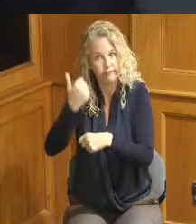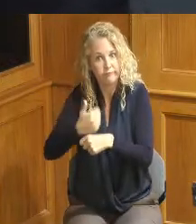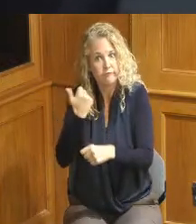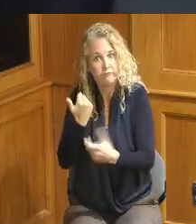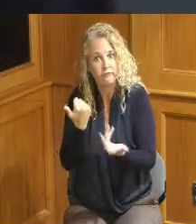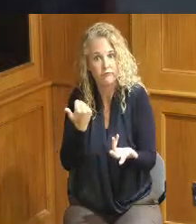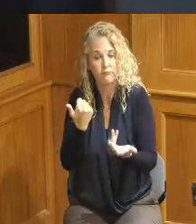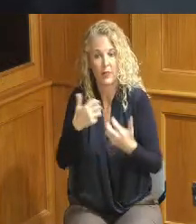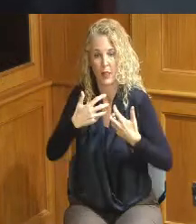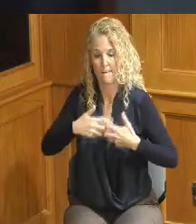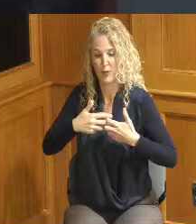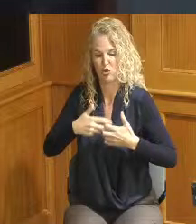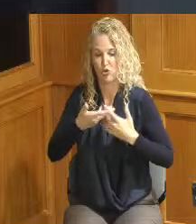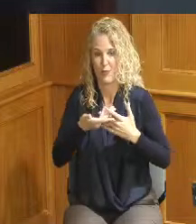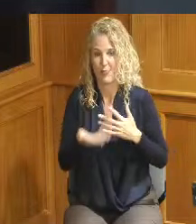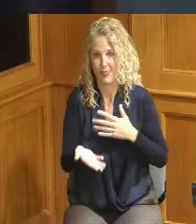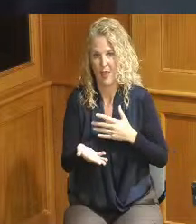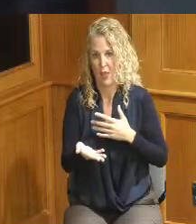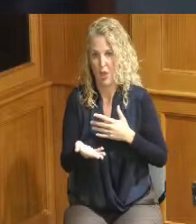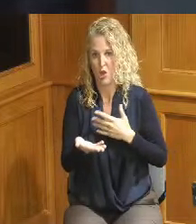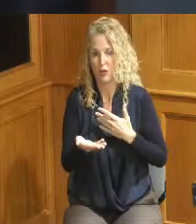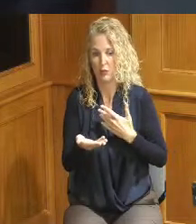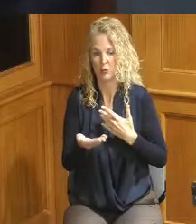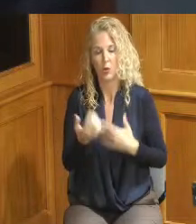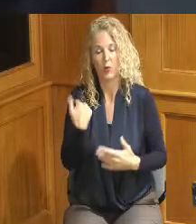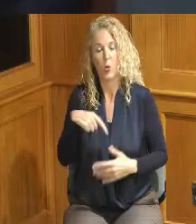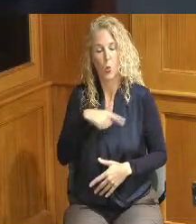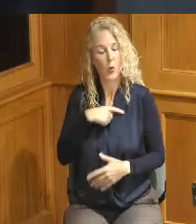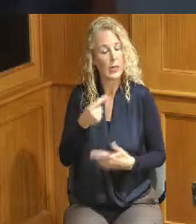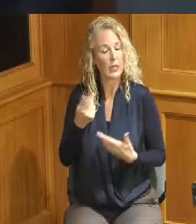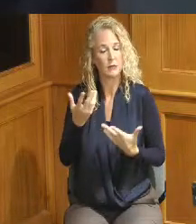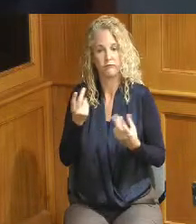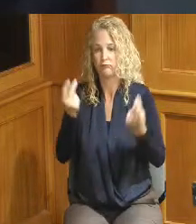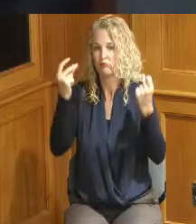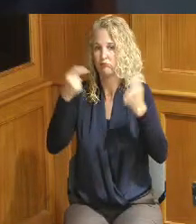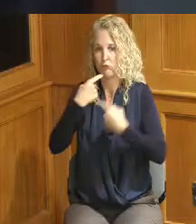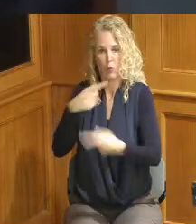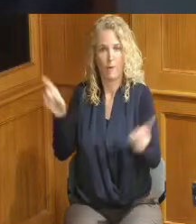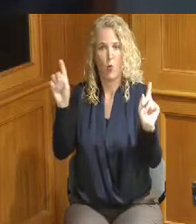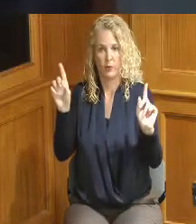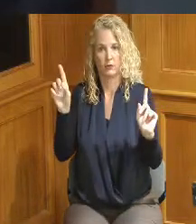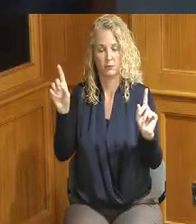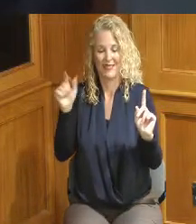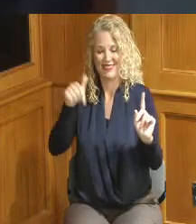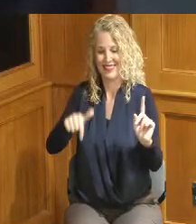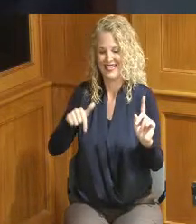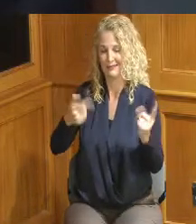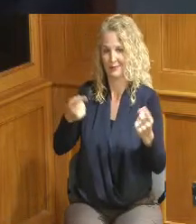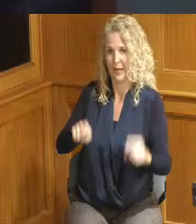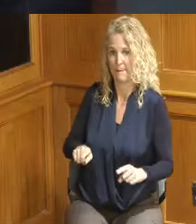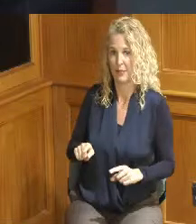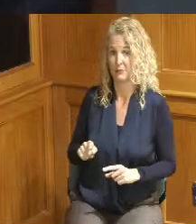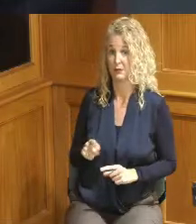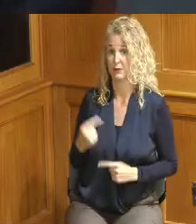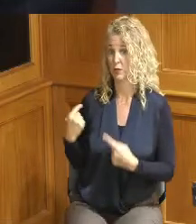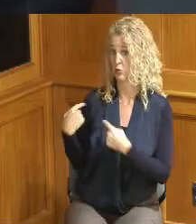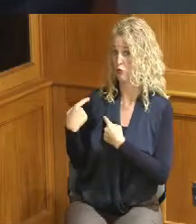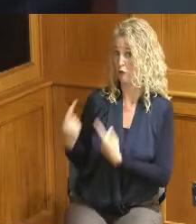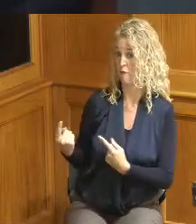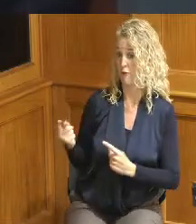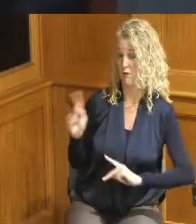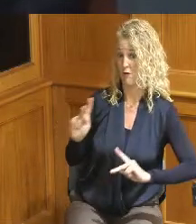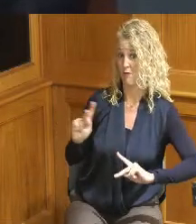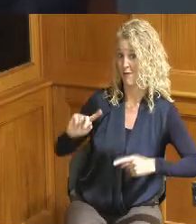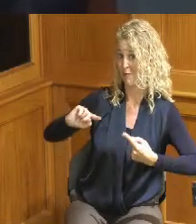They just basically set up the automatic stream. And we did not have anybody hurt from this event. And obviously